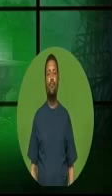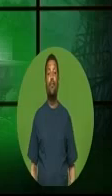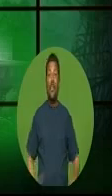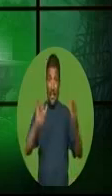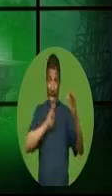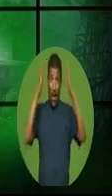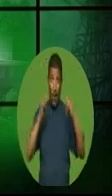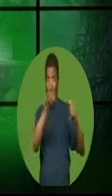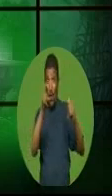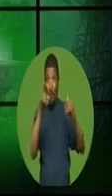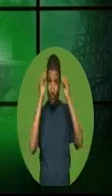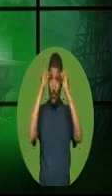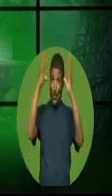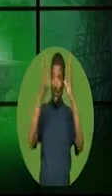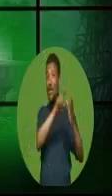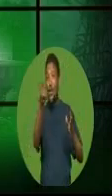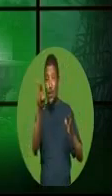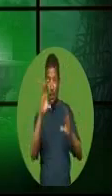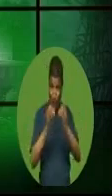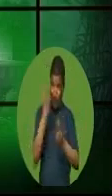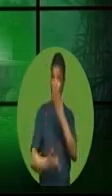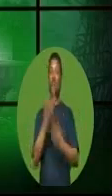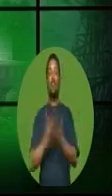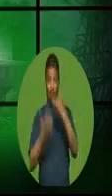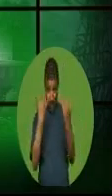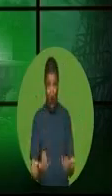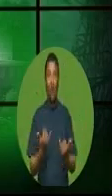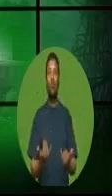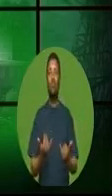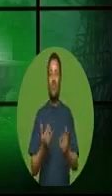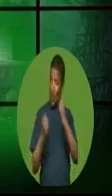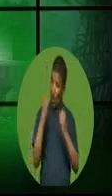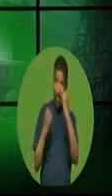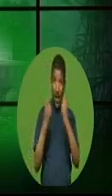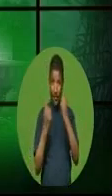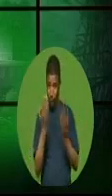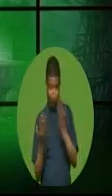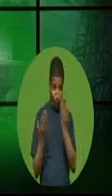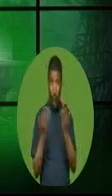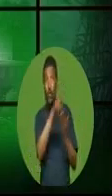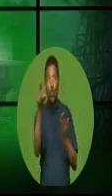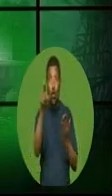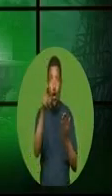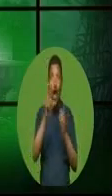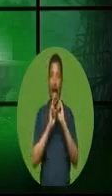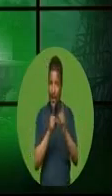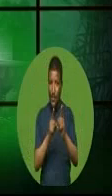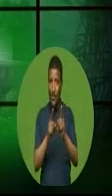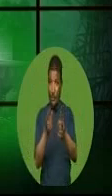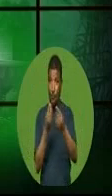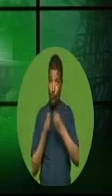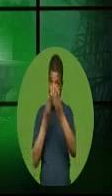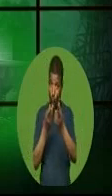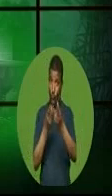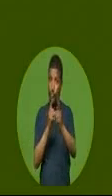I hope you've enjoyed your group discussions. Now, compare your answer with the one I'm going to give you